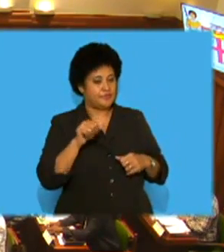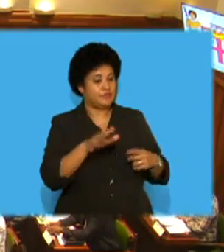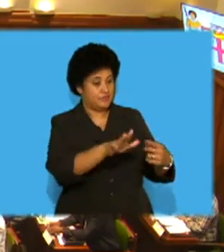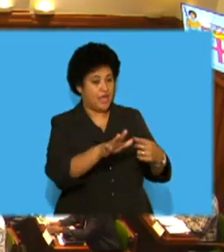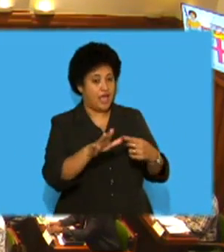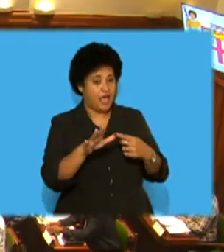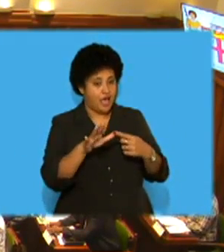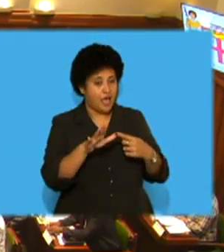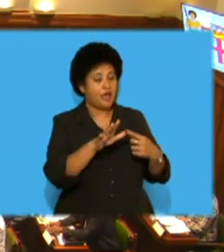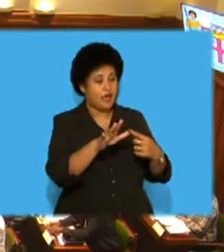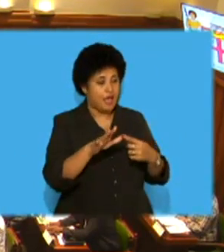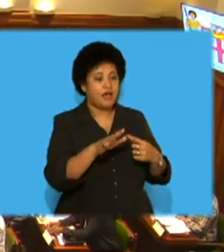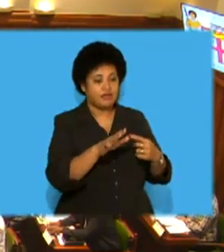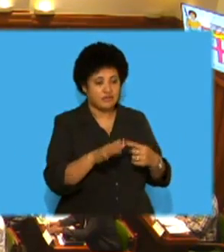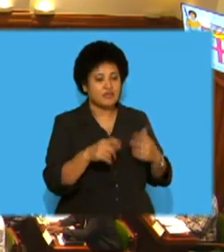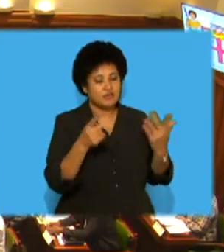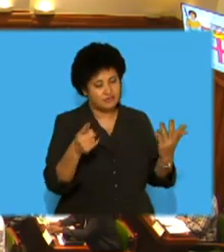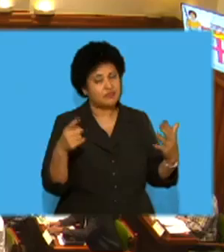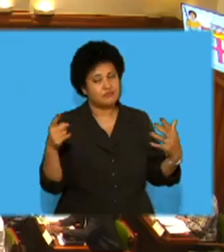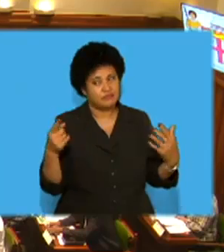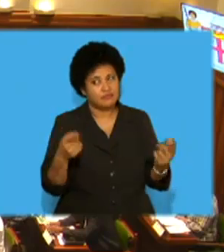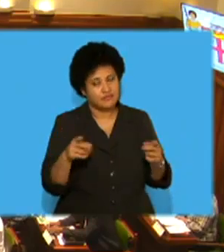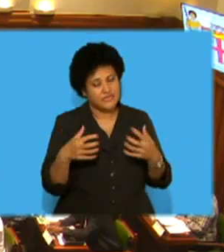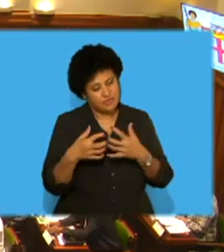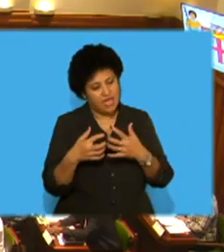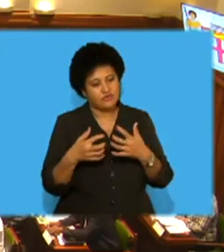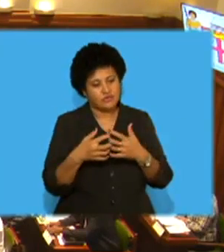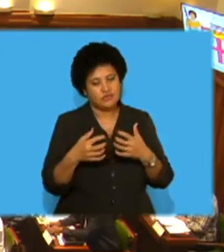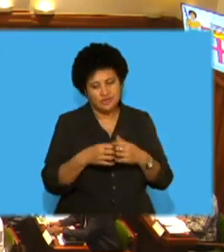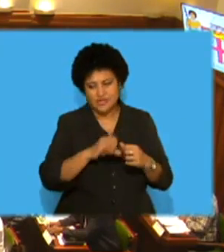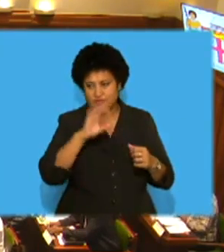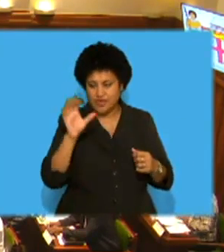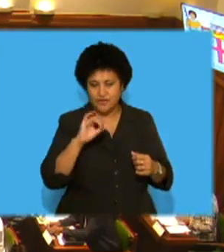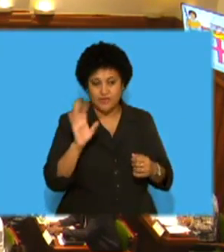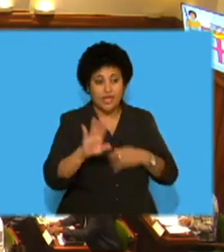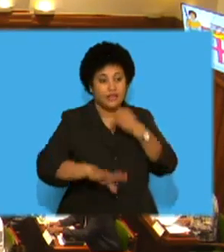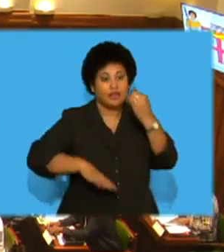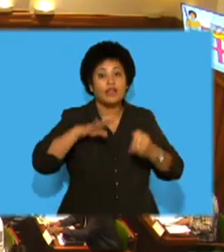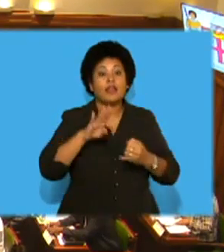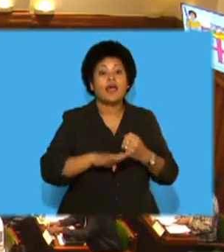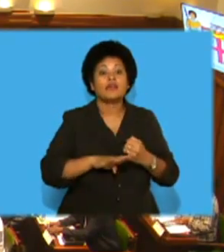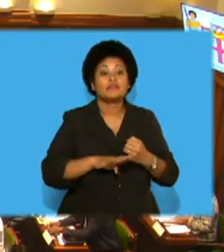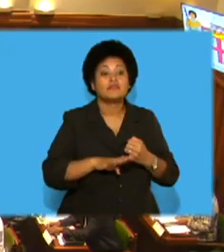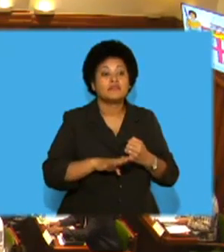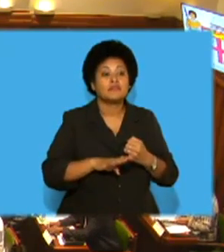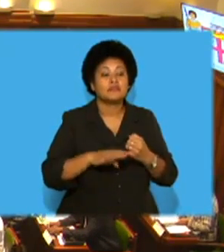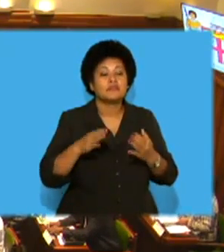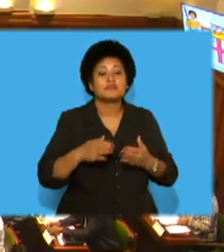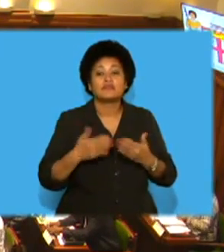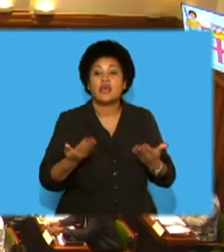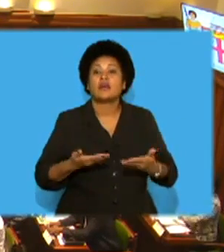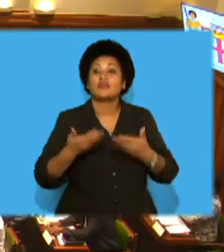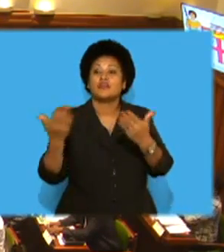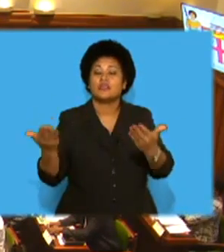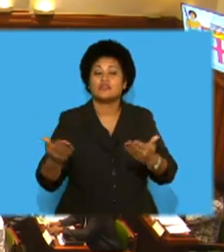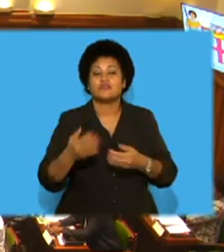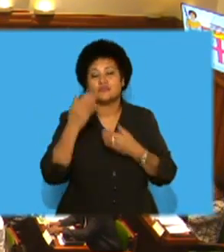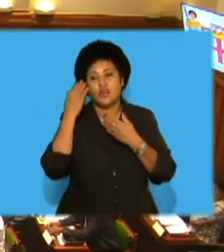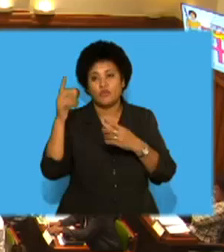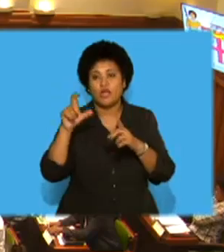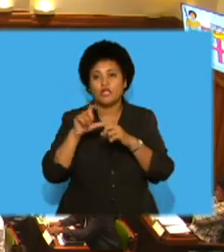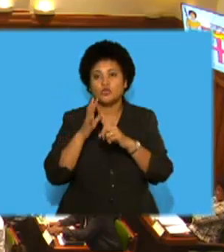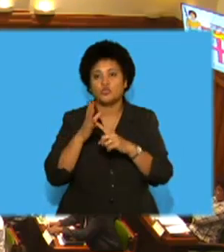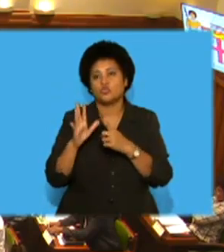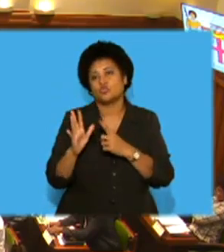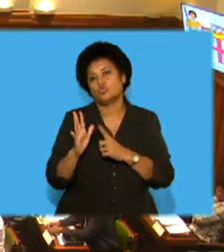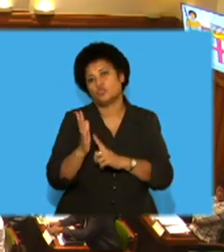to just a yes or no in answering these questions. And lastly, I give the floor to the Honorable Abdullah